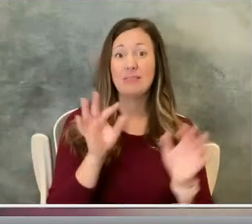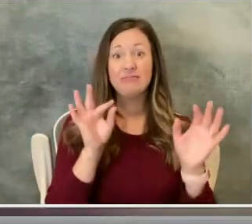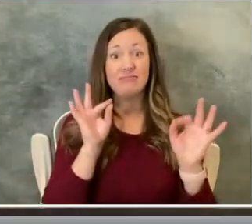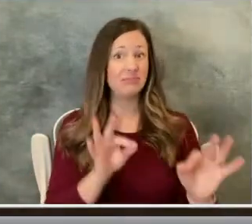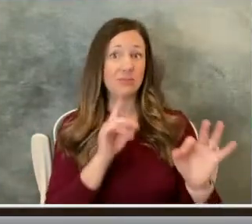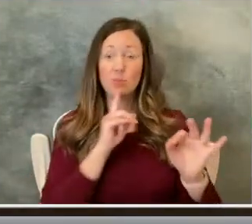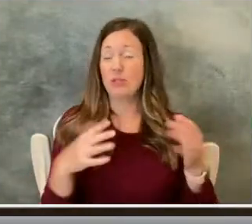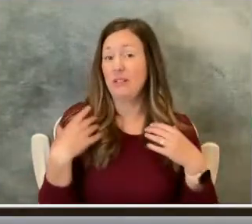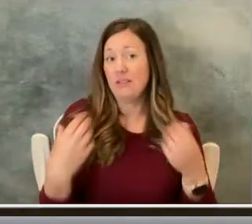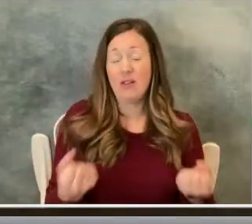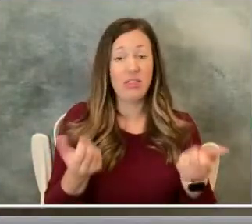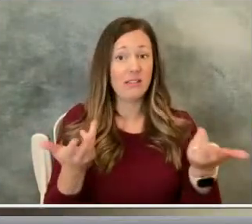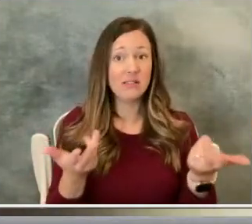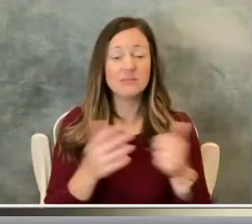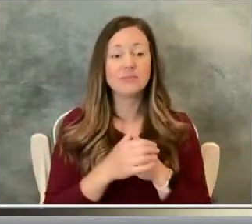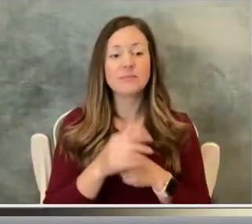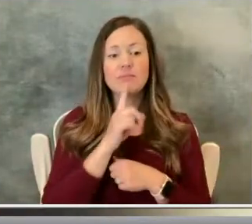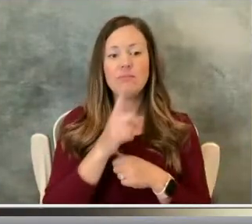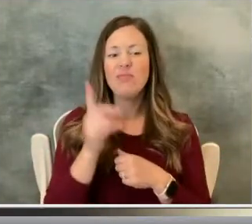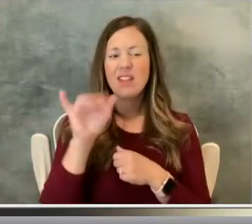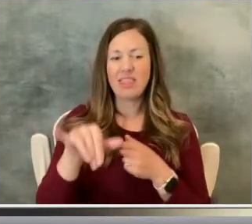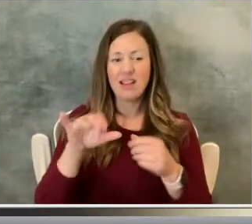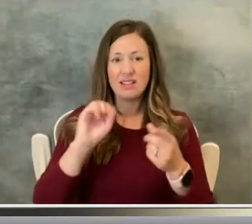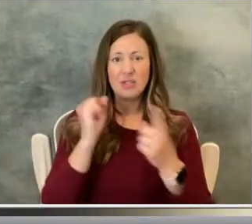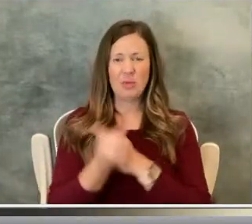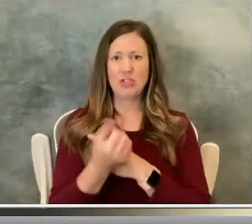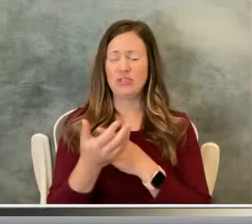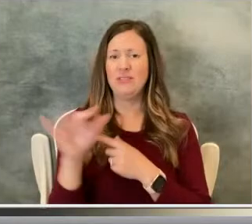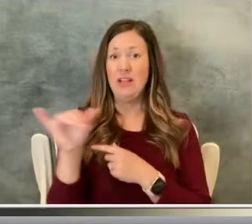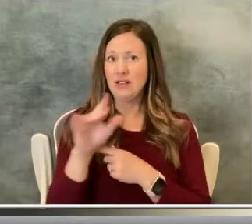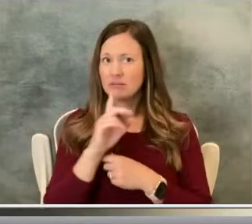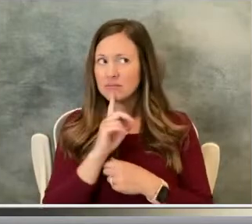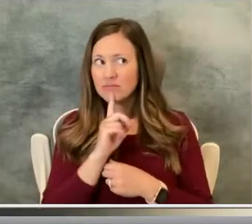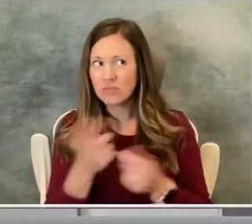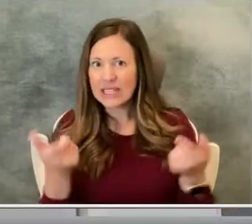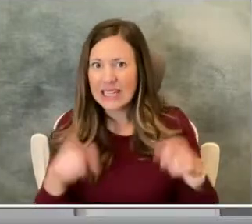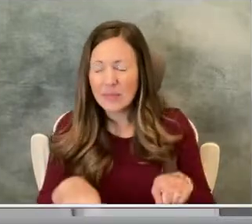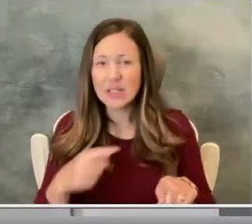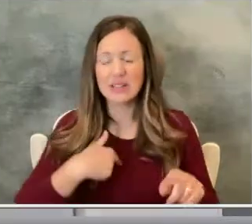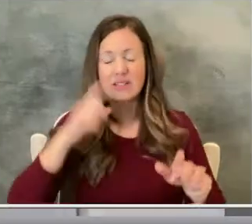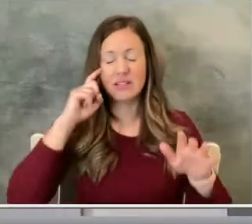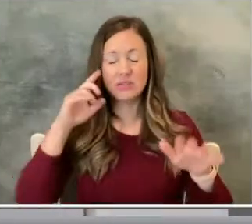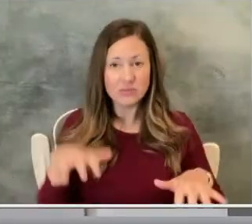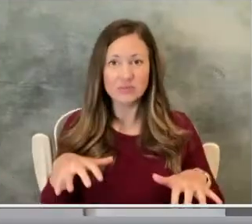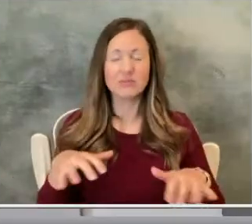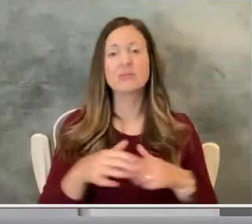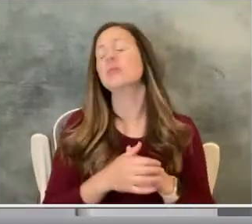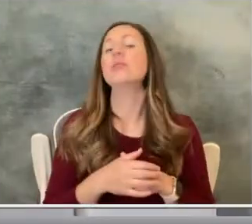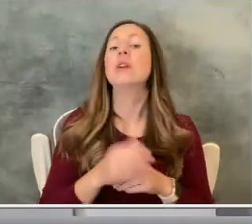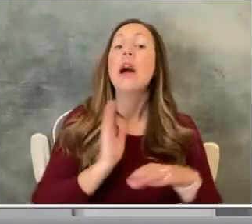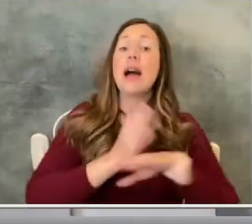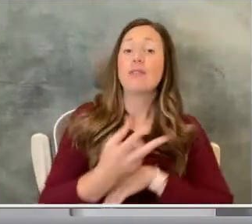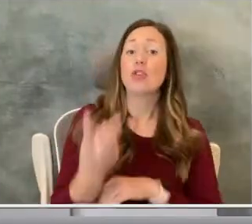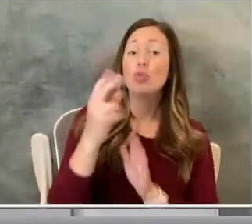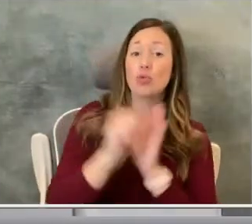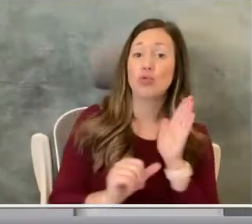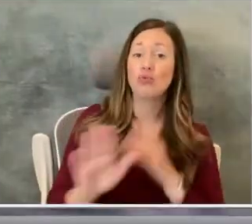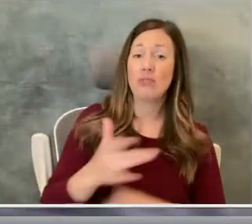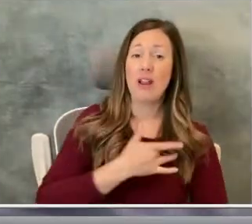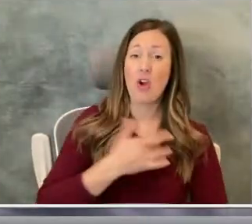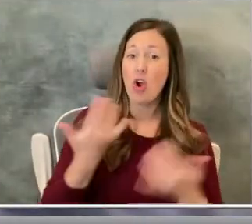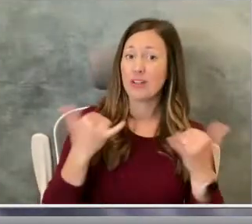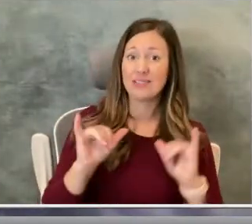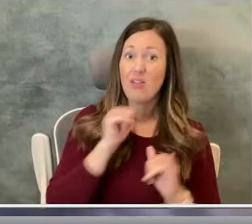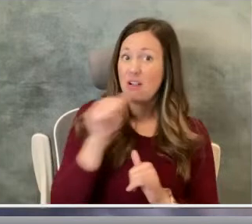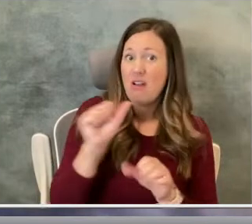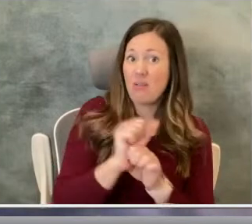And so the whole thing just kept like, is this really happening? After 2 surgeries, William's heart was still not working. Doctors